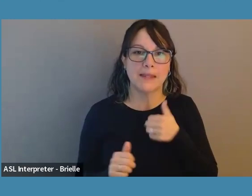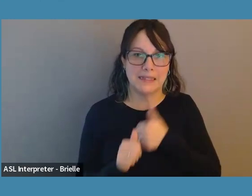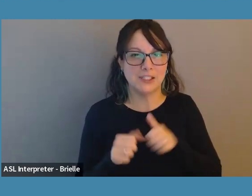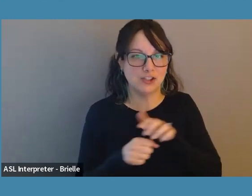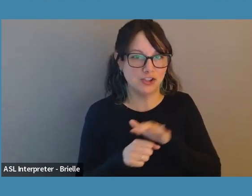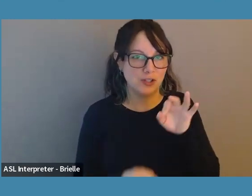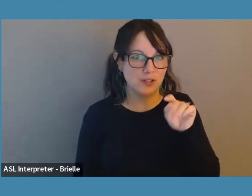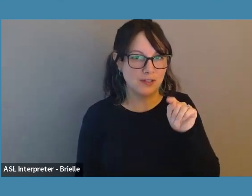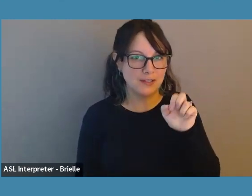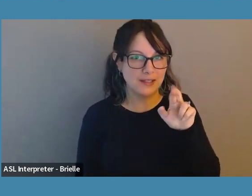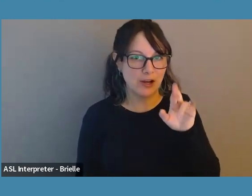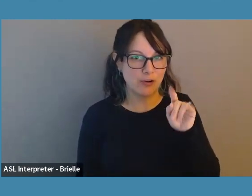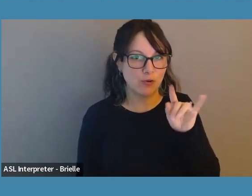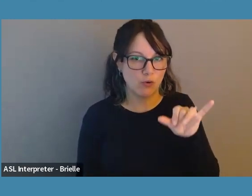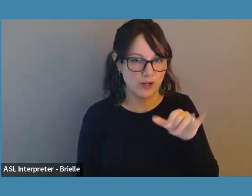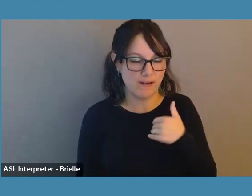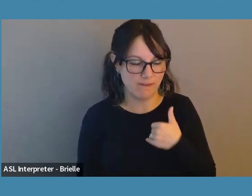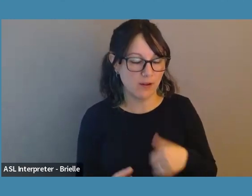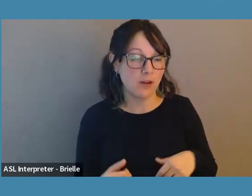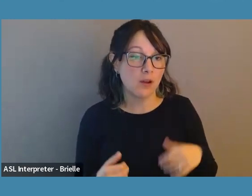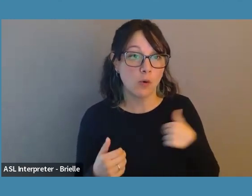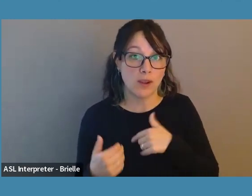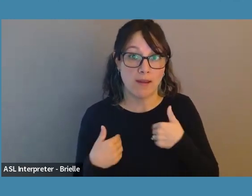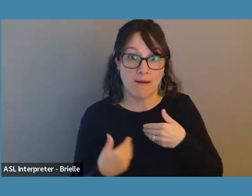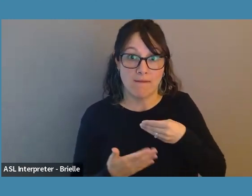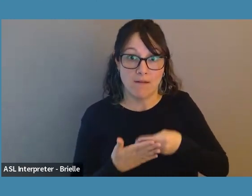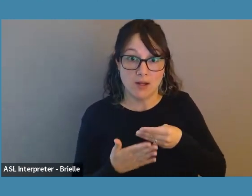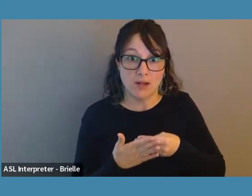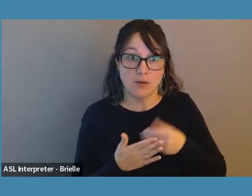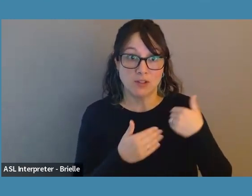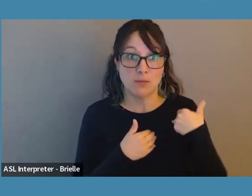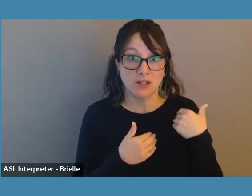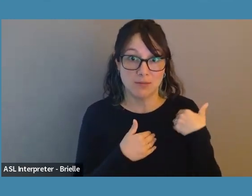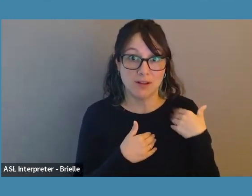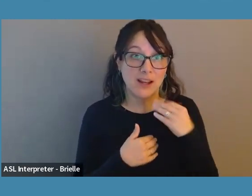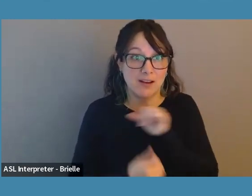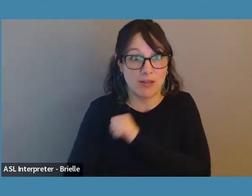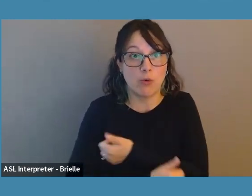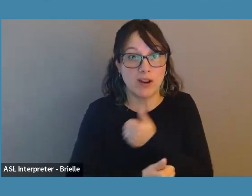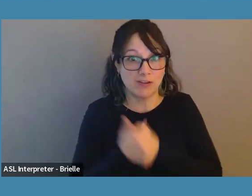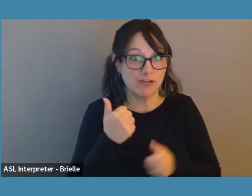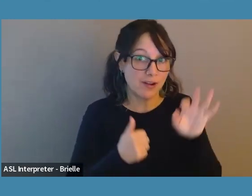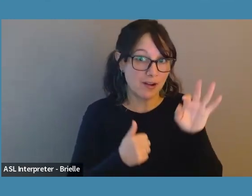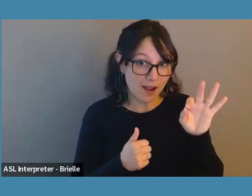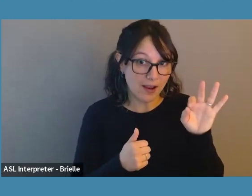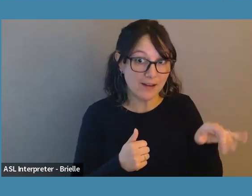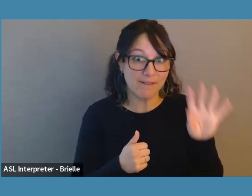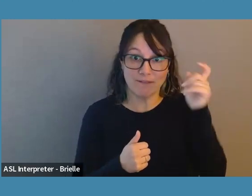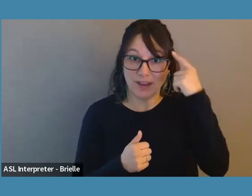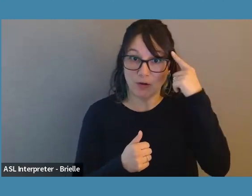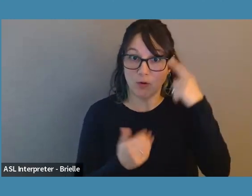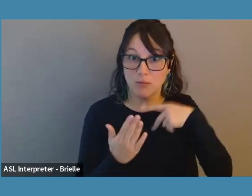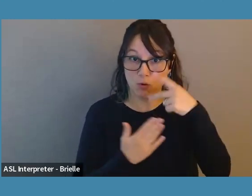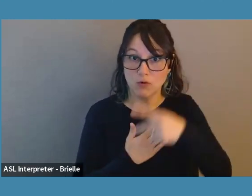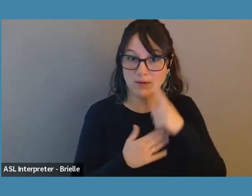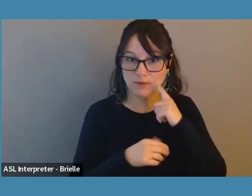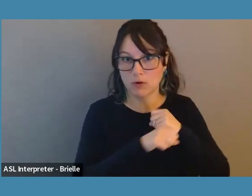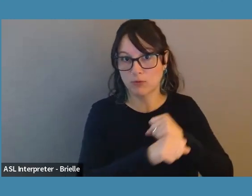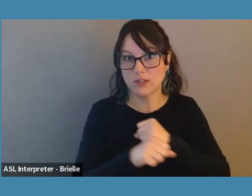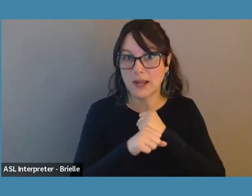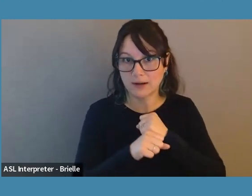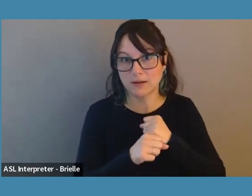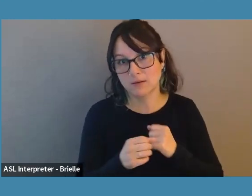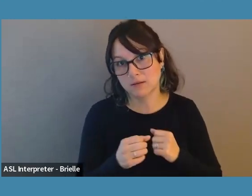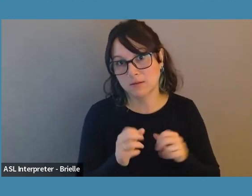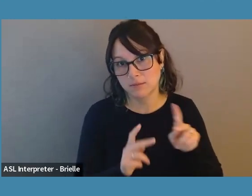territory. We have funding, responsibility, and authority under 9 federal programs and are in order to protect the rights of people